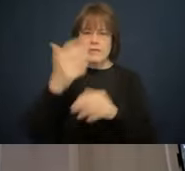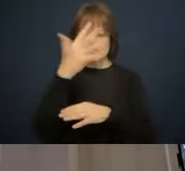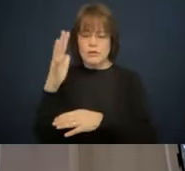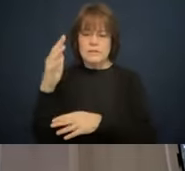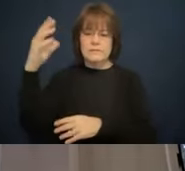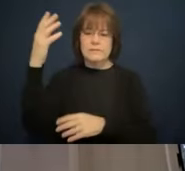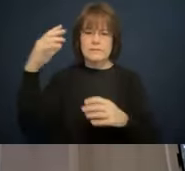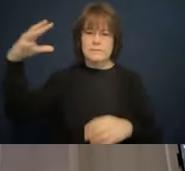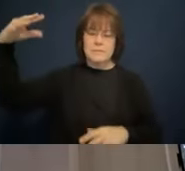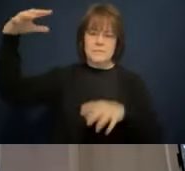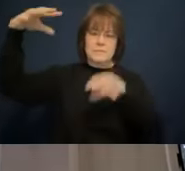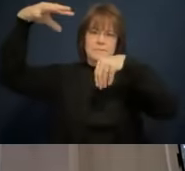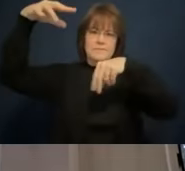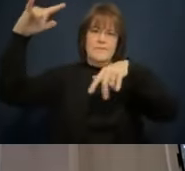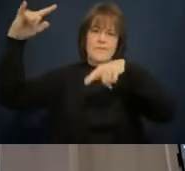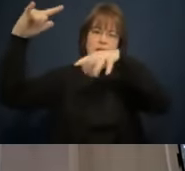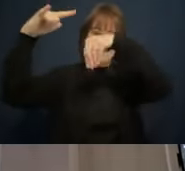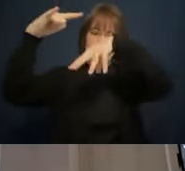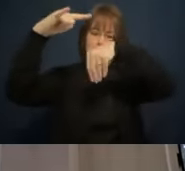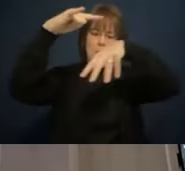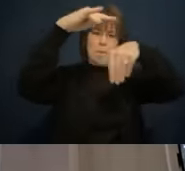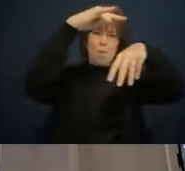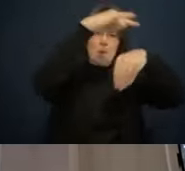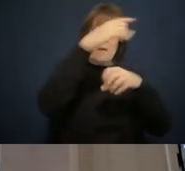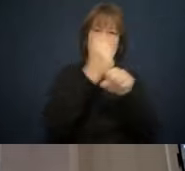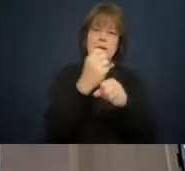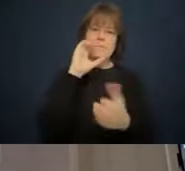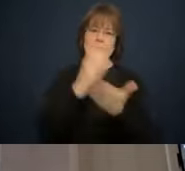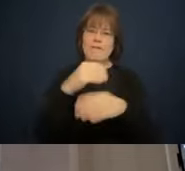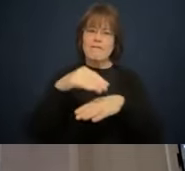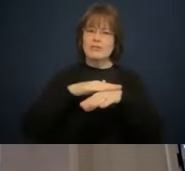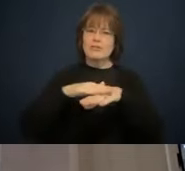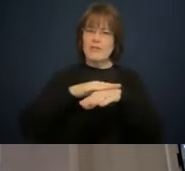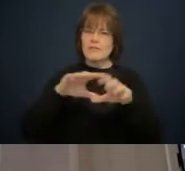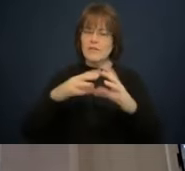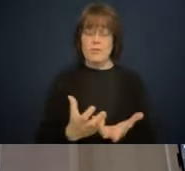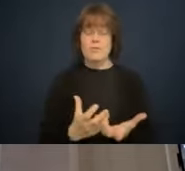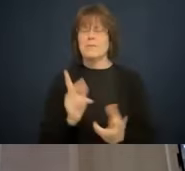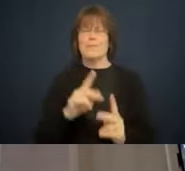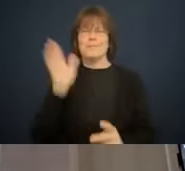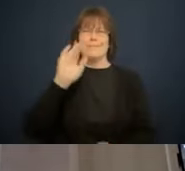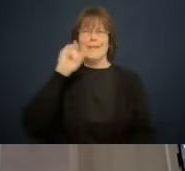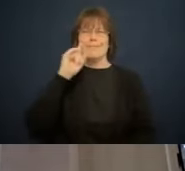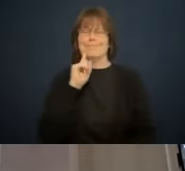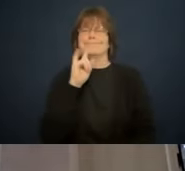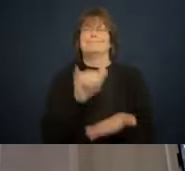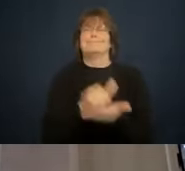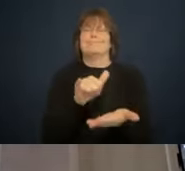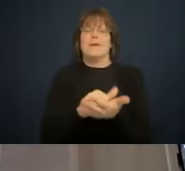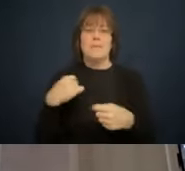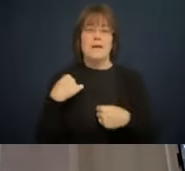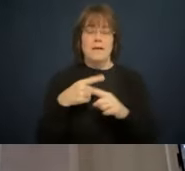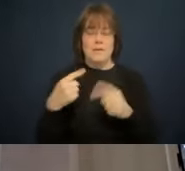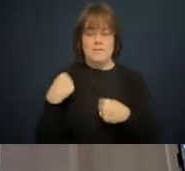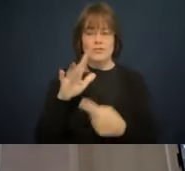amazing images and digital elevation models of Earth's surface would be kind of mind-boggling. But in the past 25 years